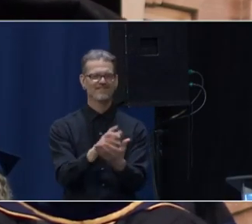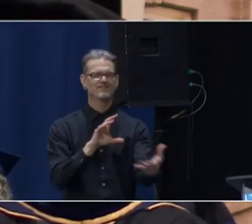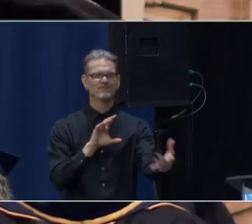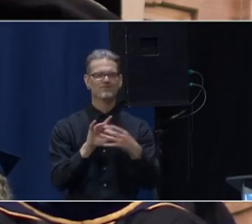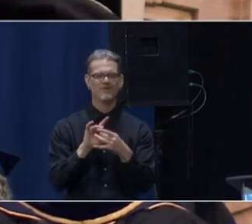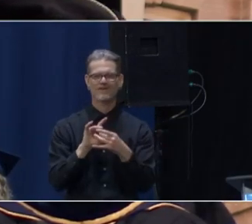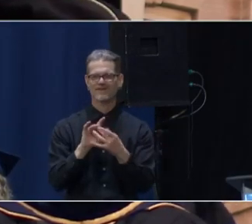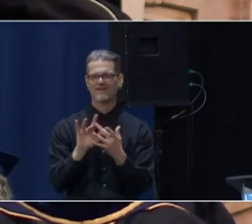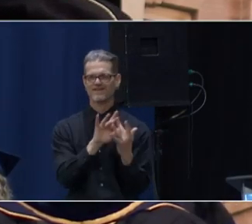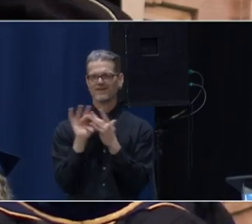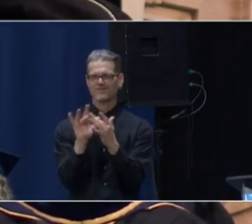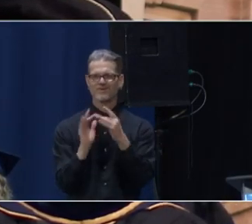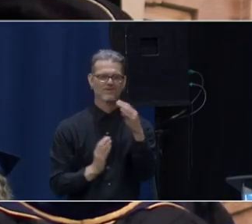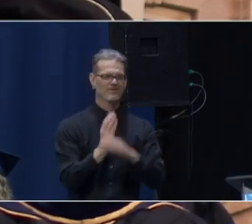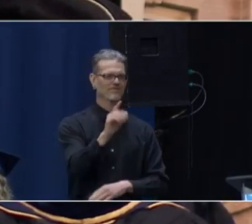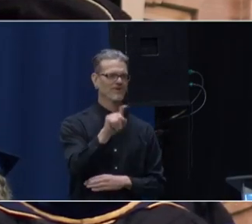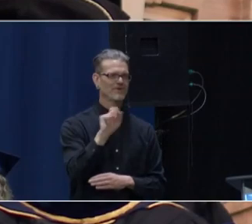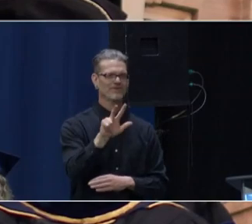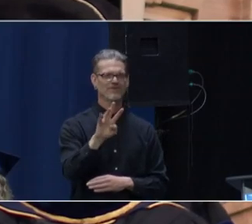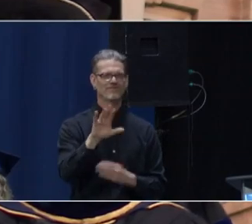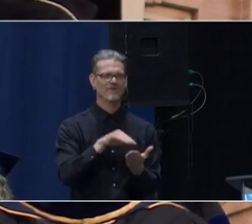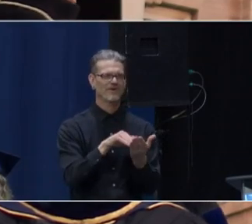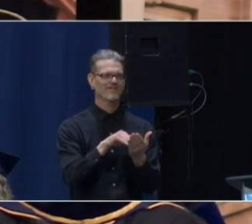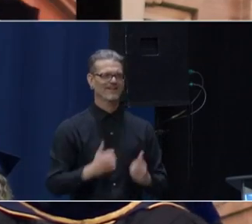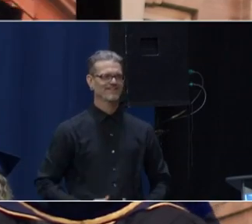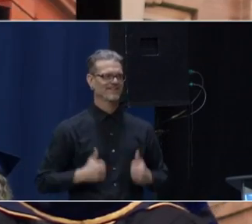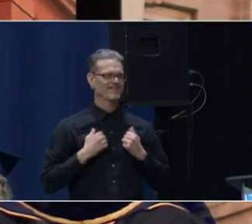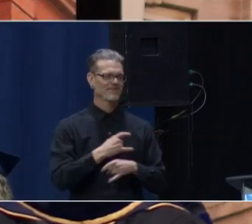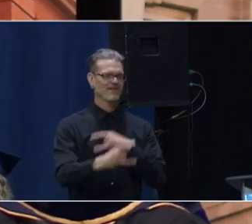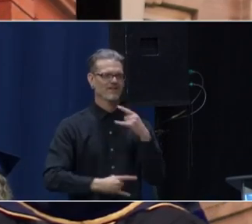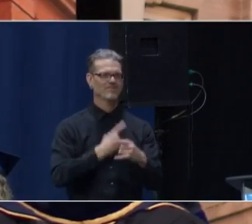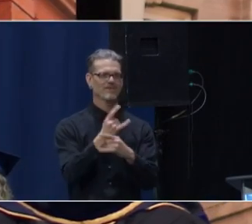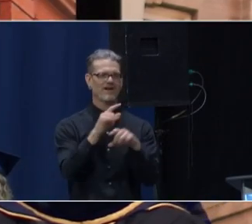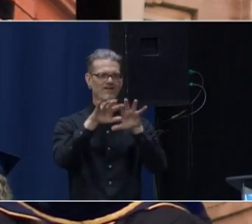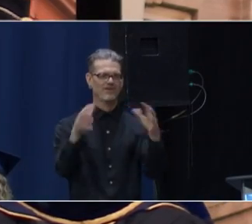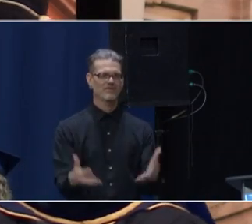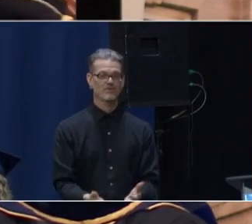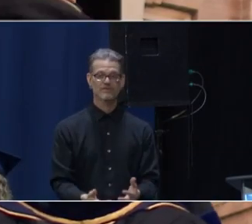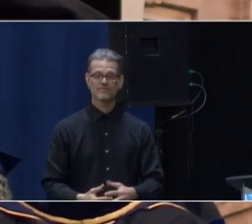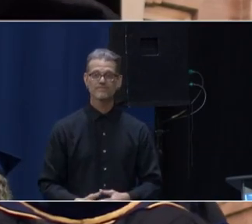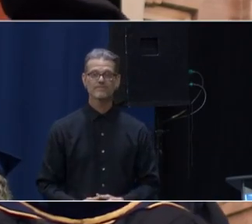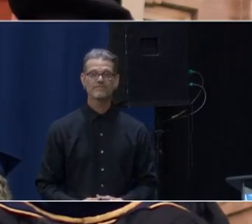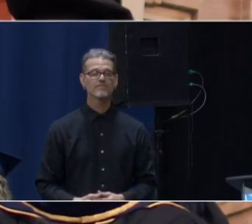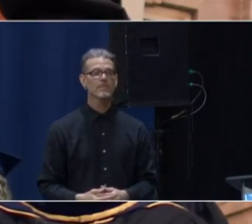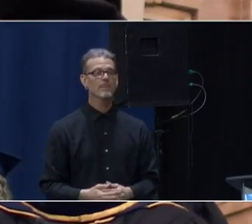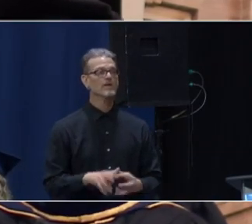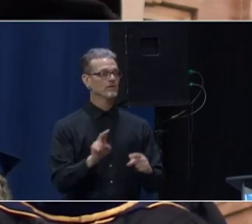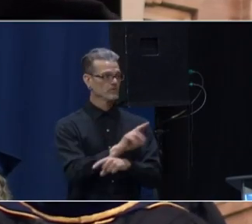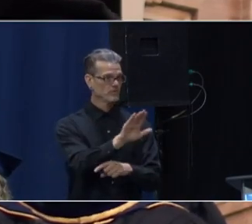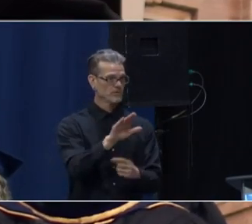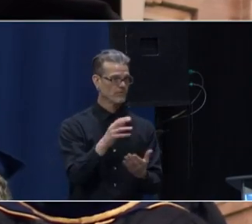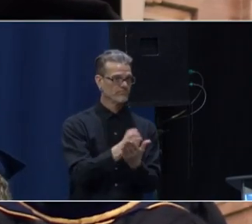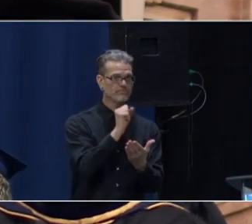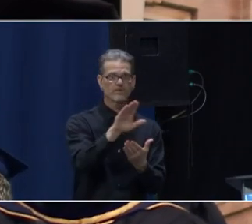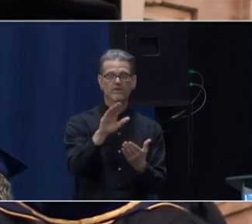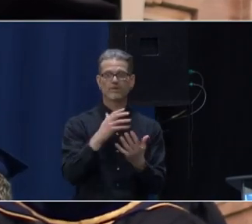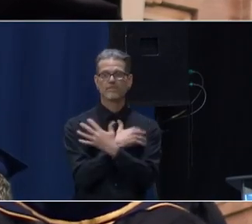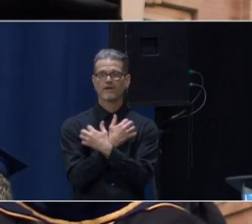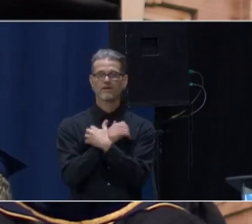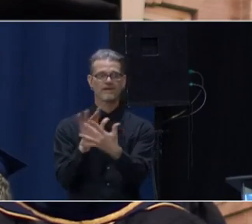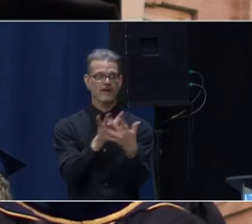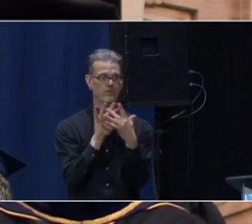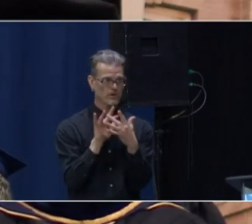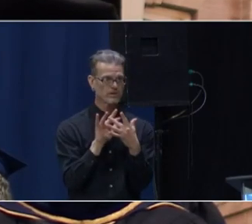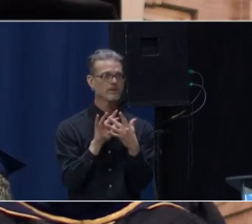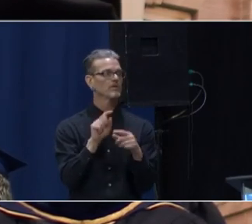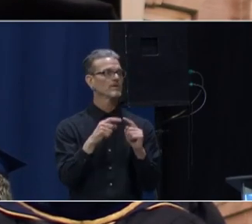than 134,000 living alumni worldwide. Use your bare network and put it to work when you